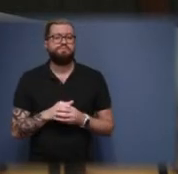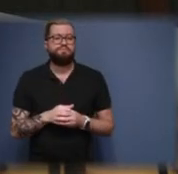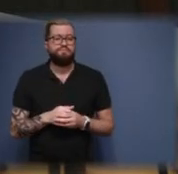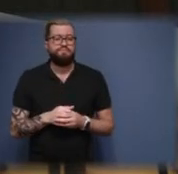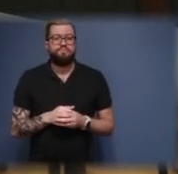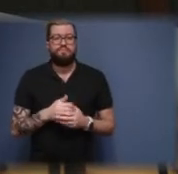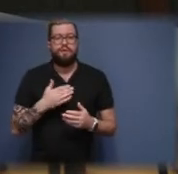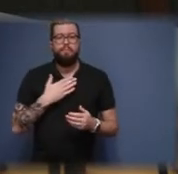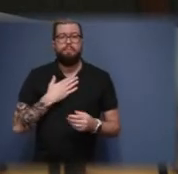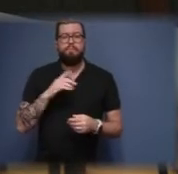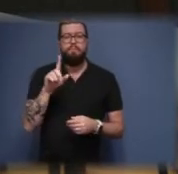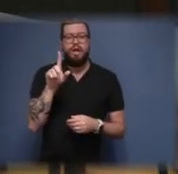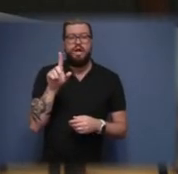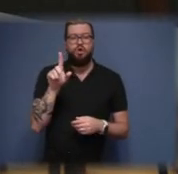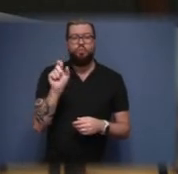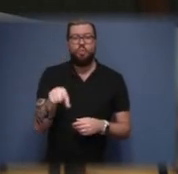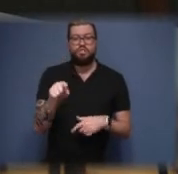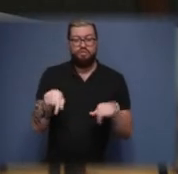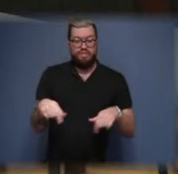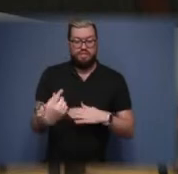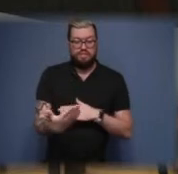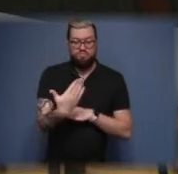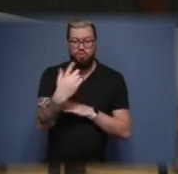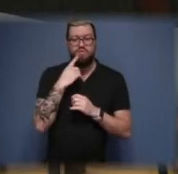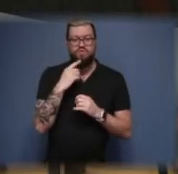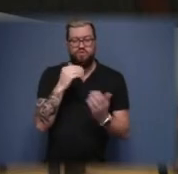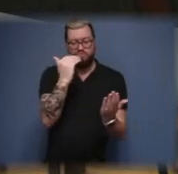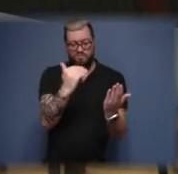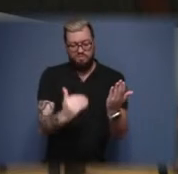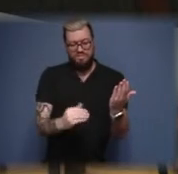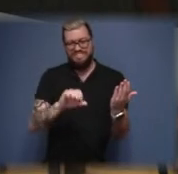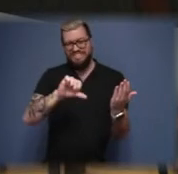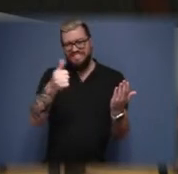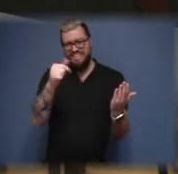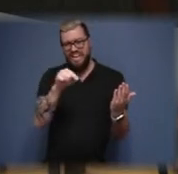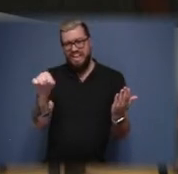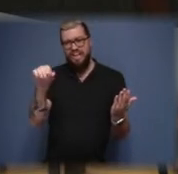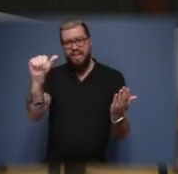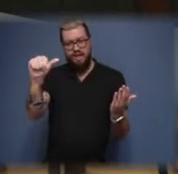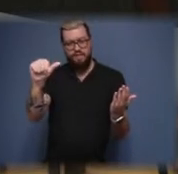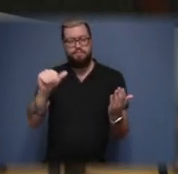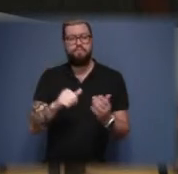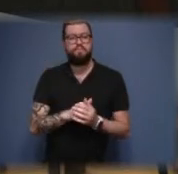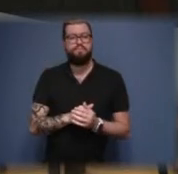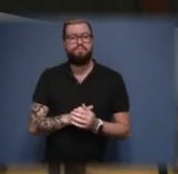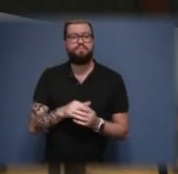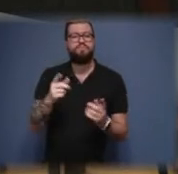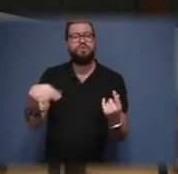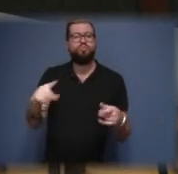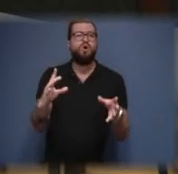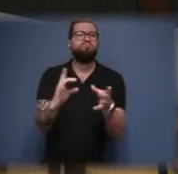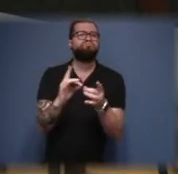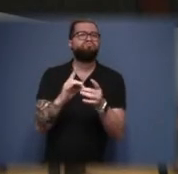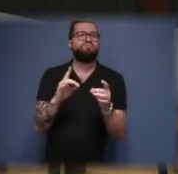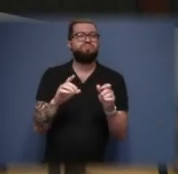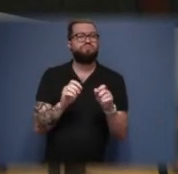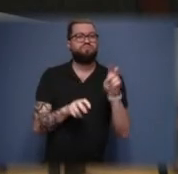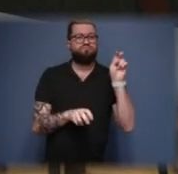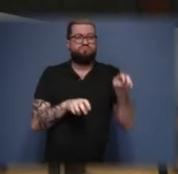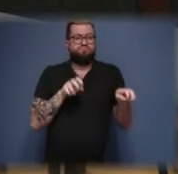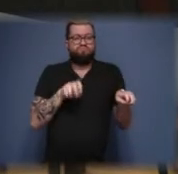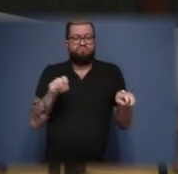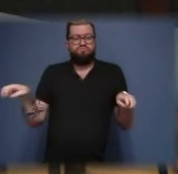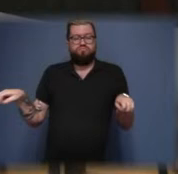my question this morning is for item 10A. When you all took office the